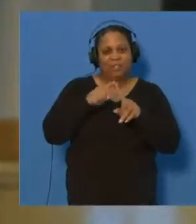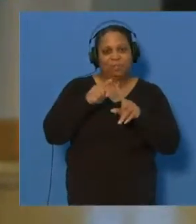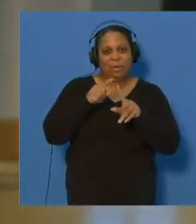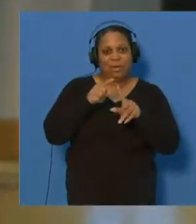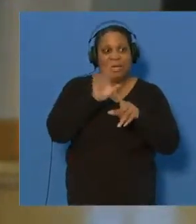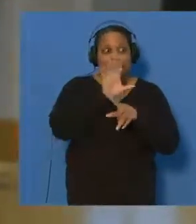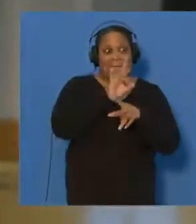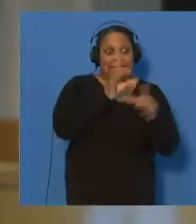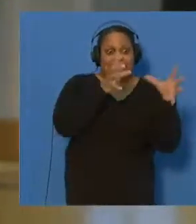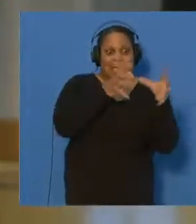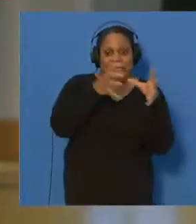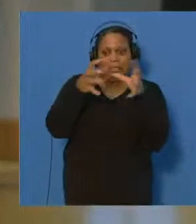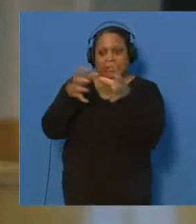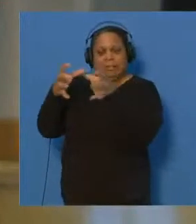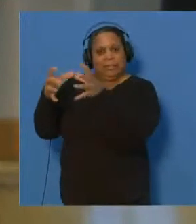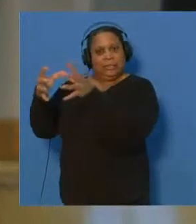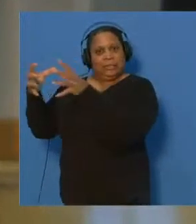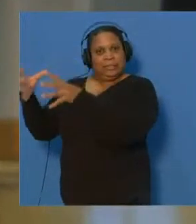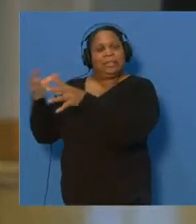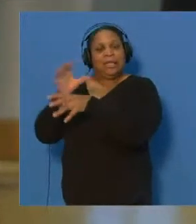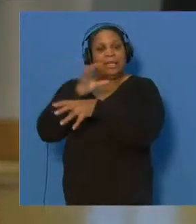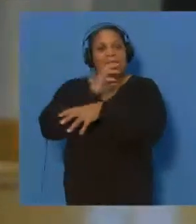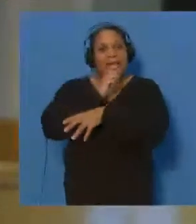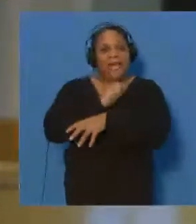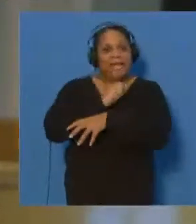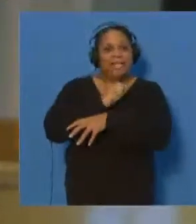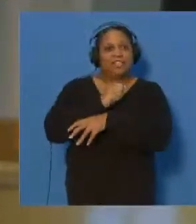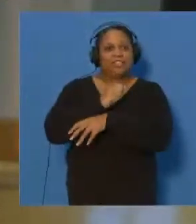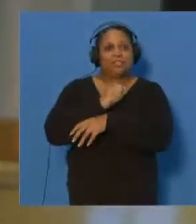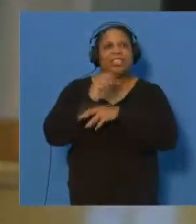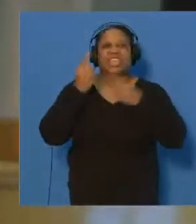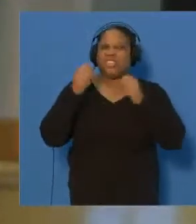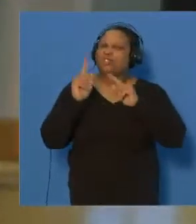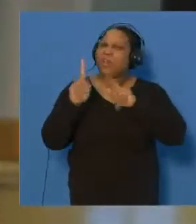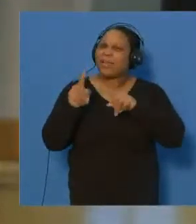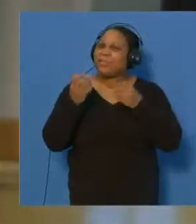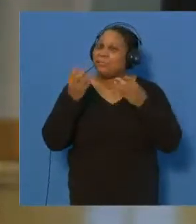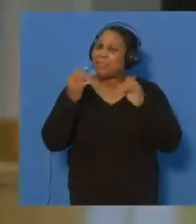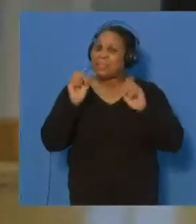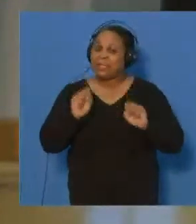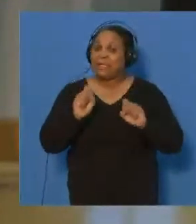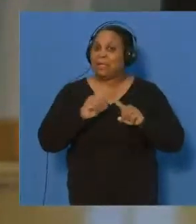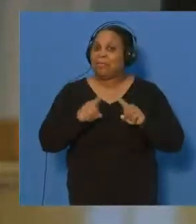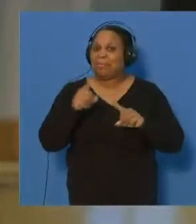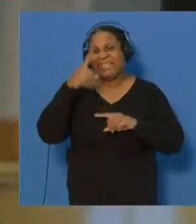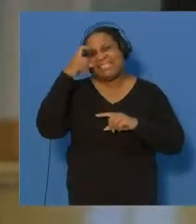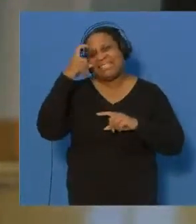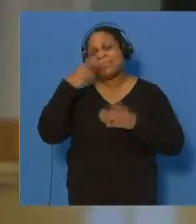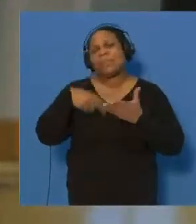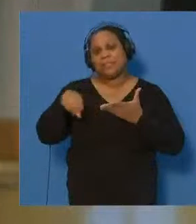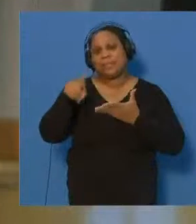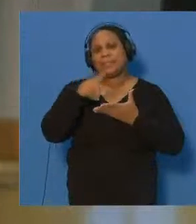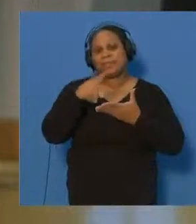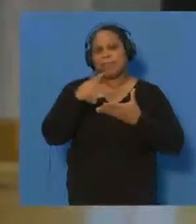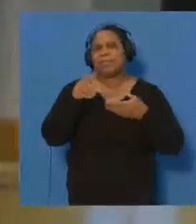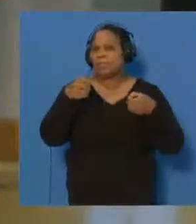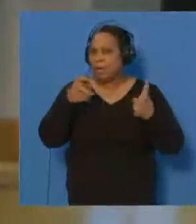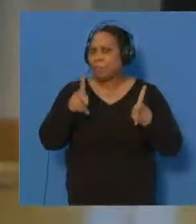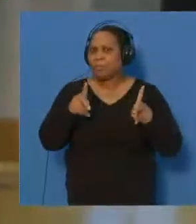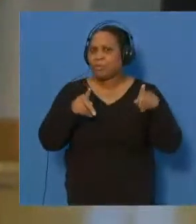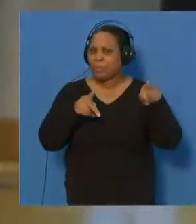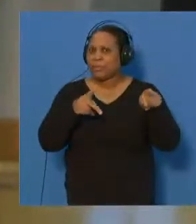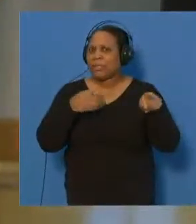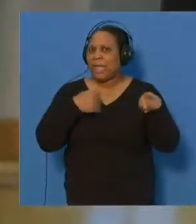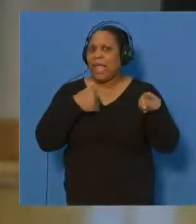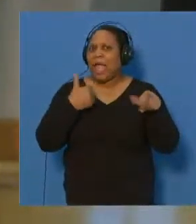different categories with respect to age. So if I can, I'll try to answer as many questions as you can, but I suspect that next week, once you have an opportunity to have this